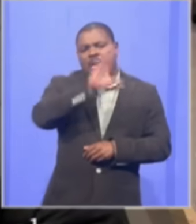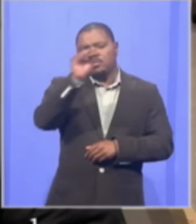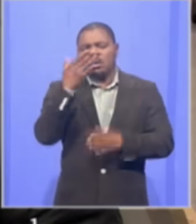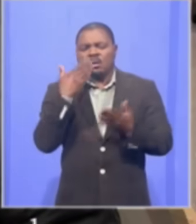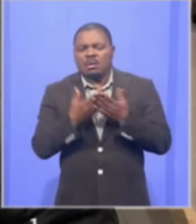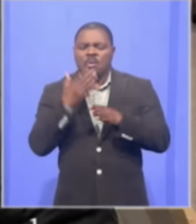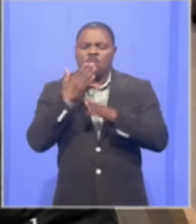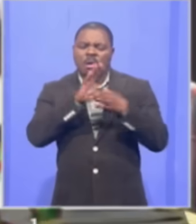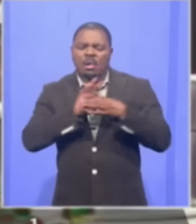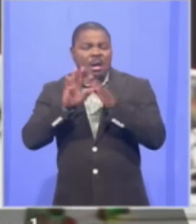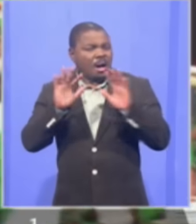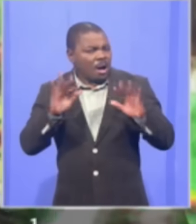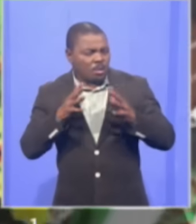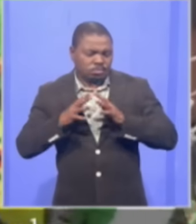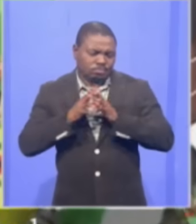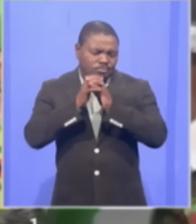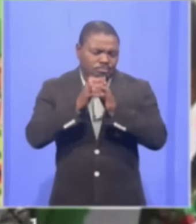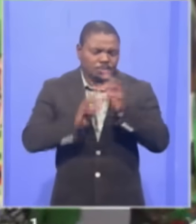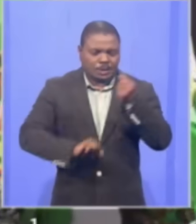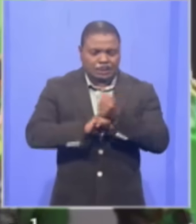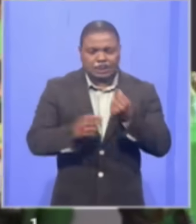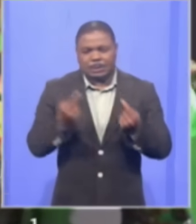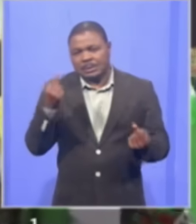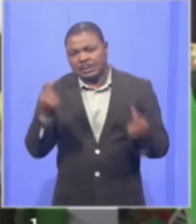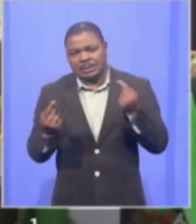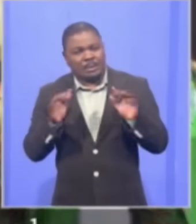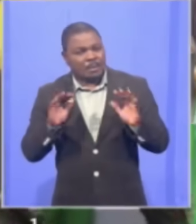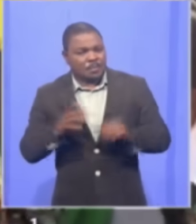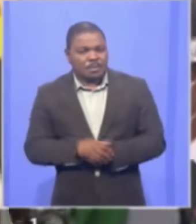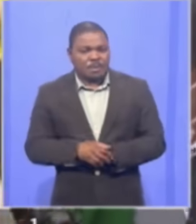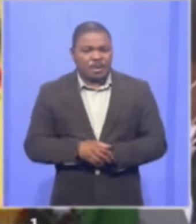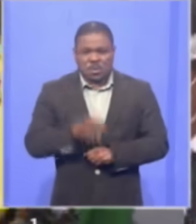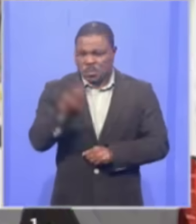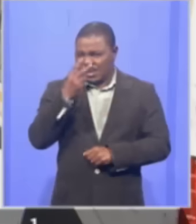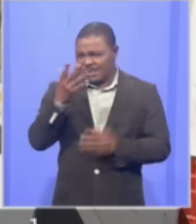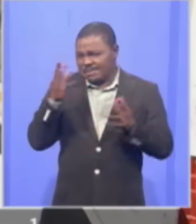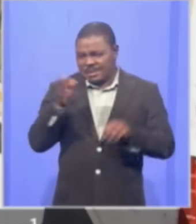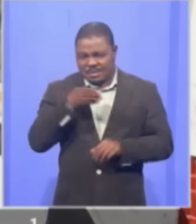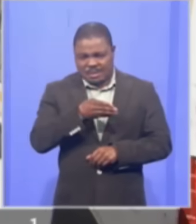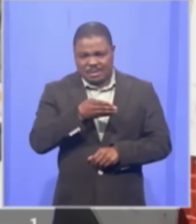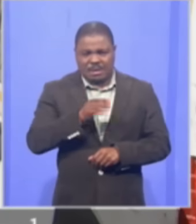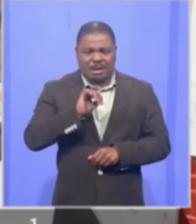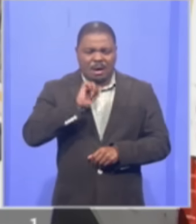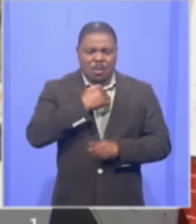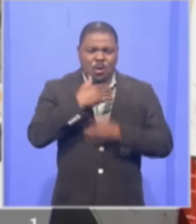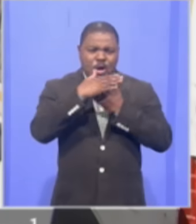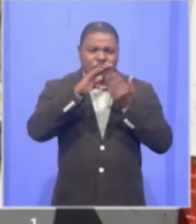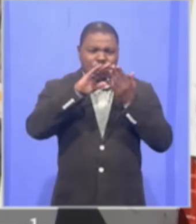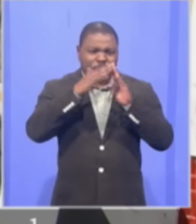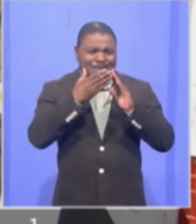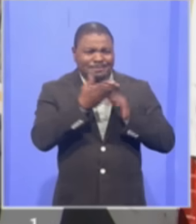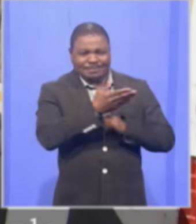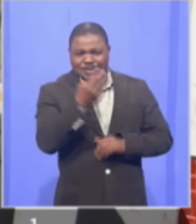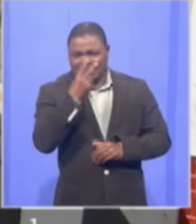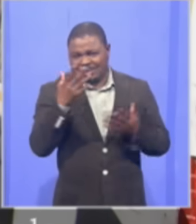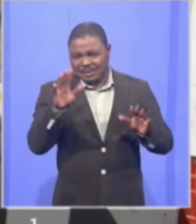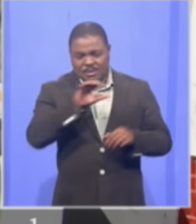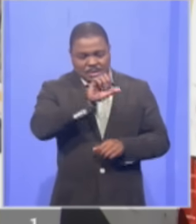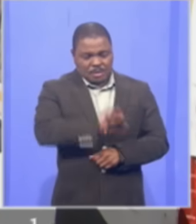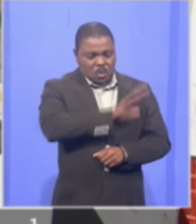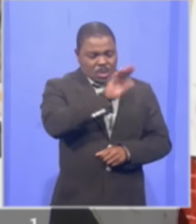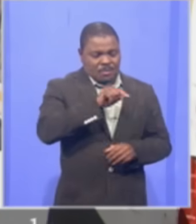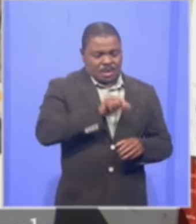together and work together, supporting each other. I think we've all seen what's going on in our communities. South